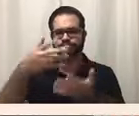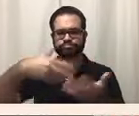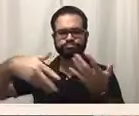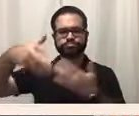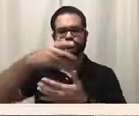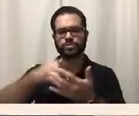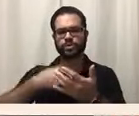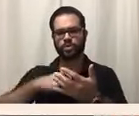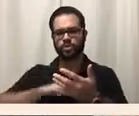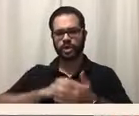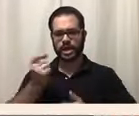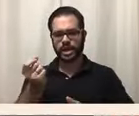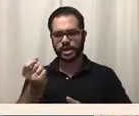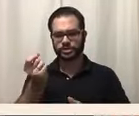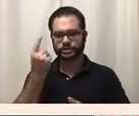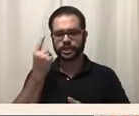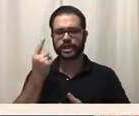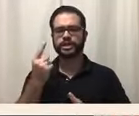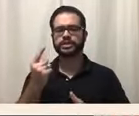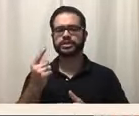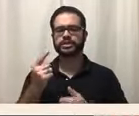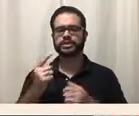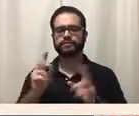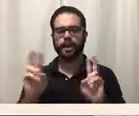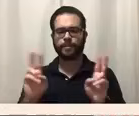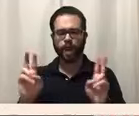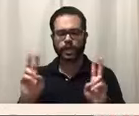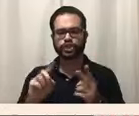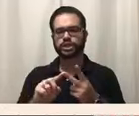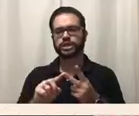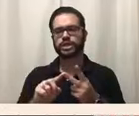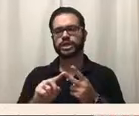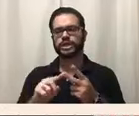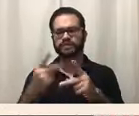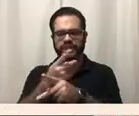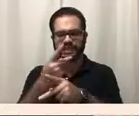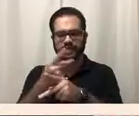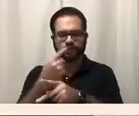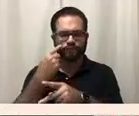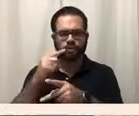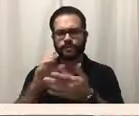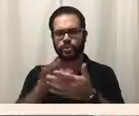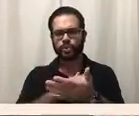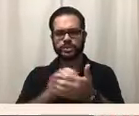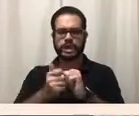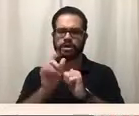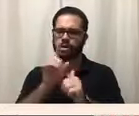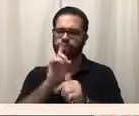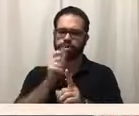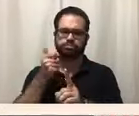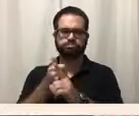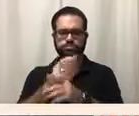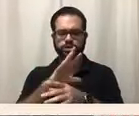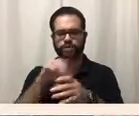and the physics of music and how it has so much to do with our lives.